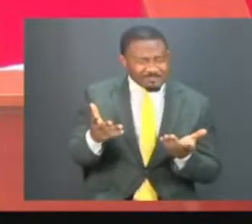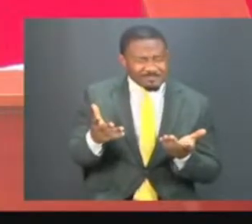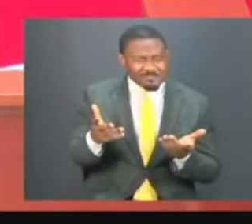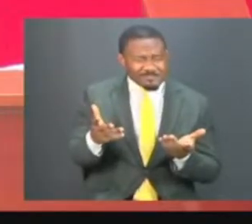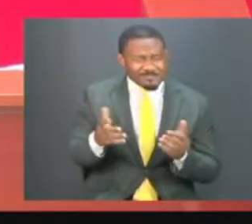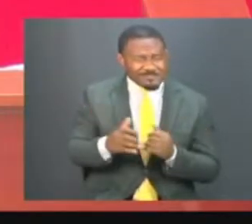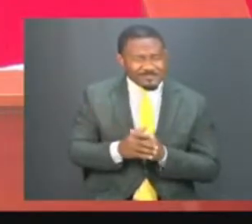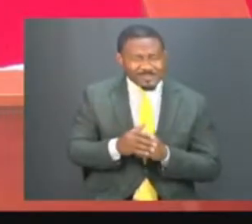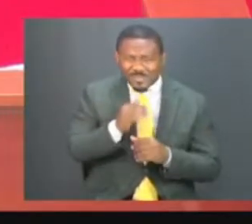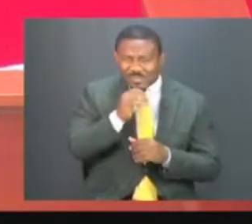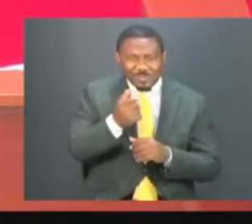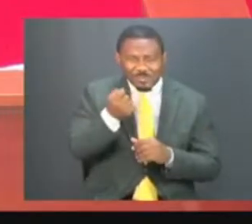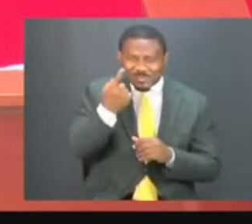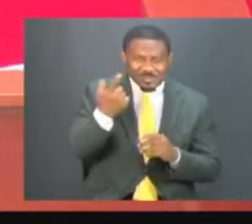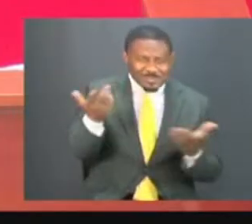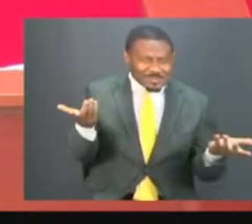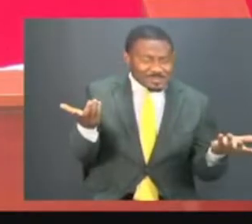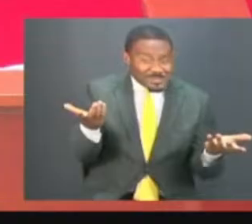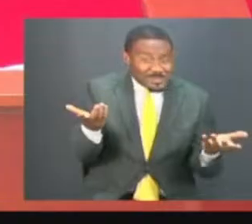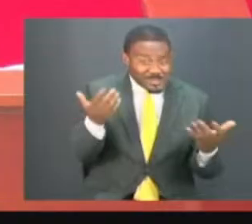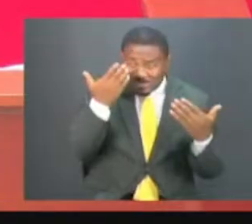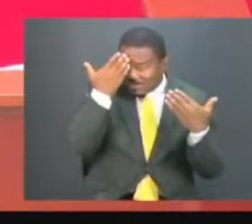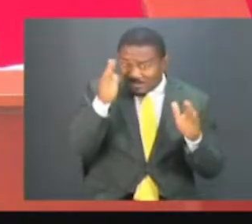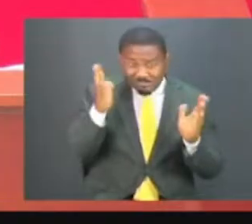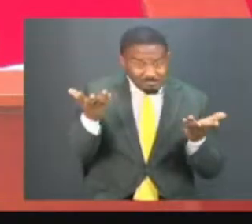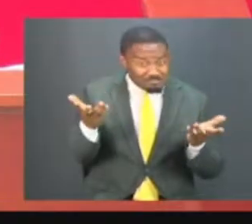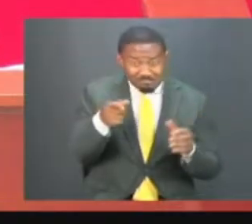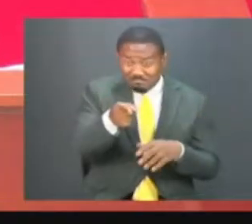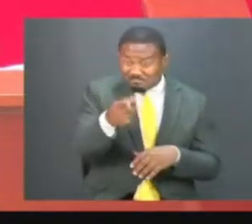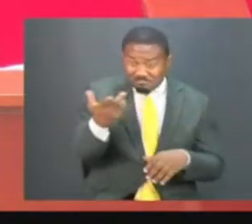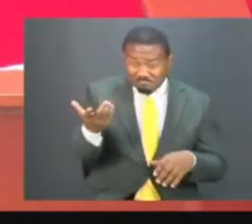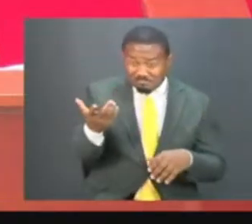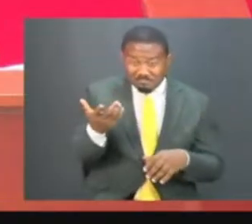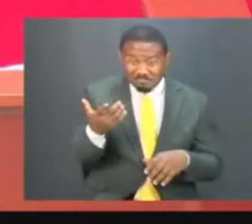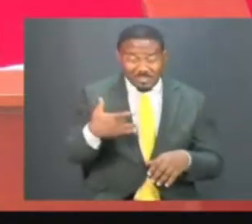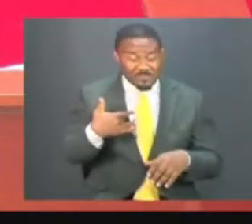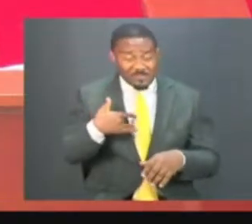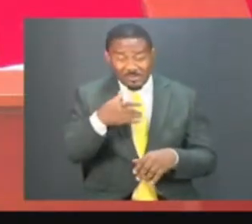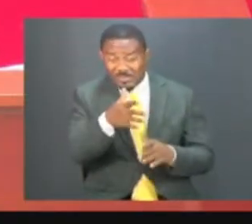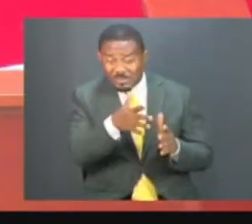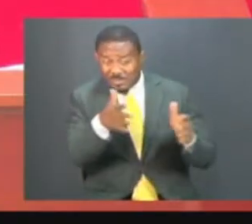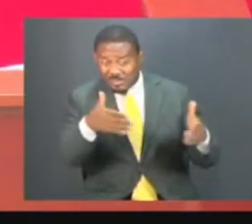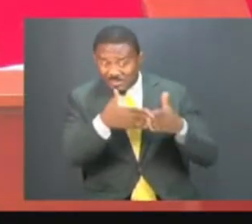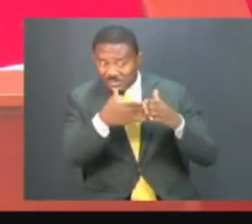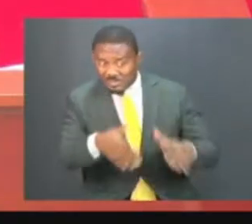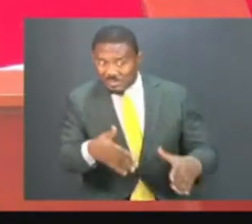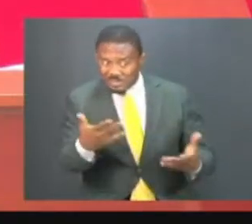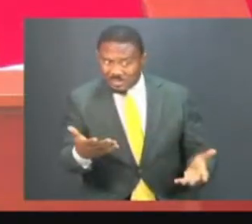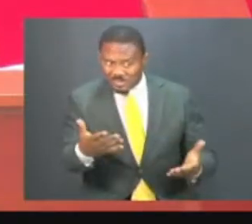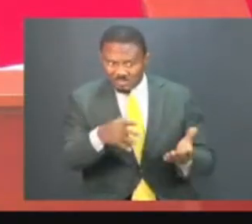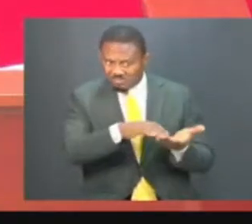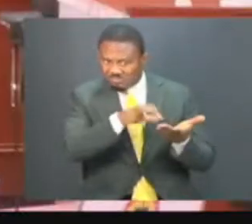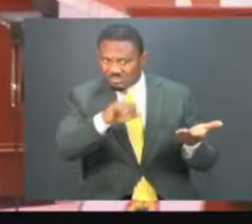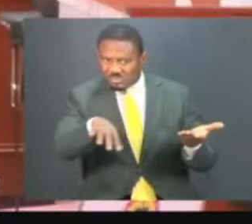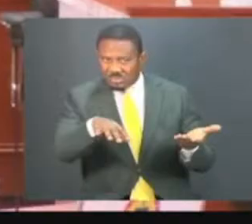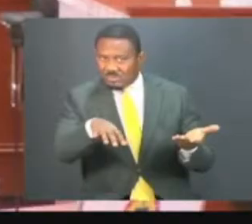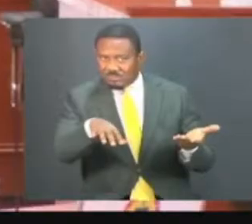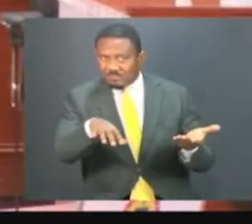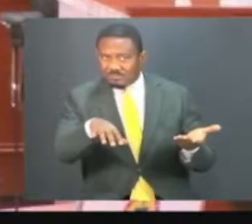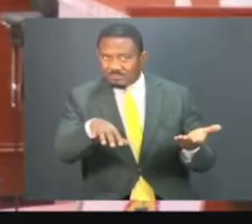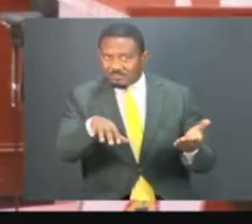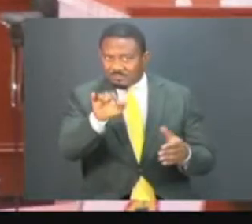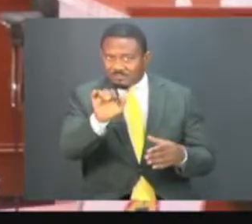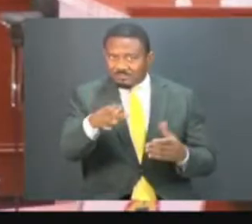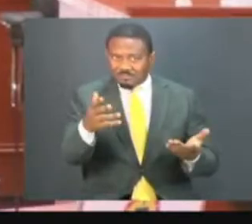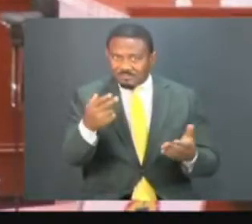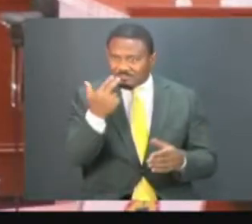I don't know whether I can put in that application that we ask the majority leader to withdraw. It's a serious